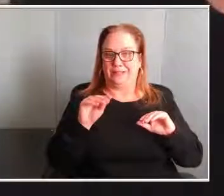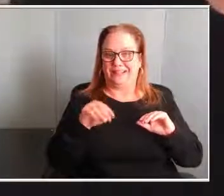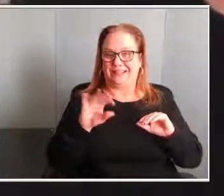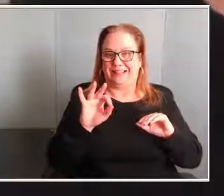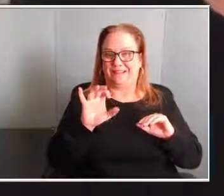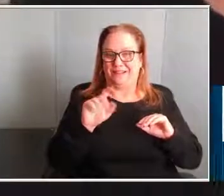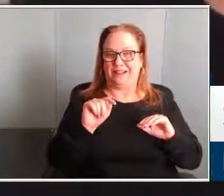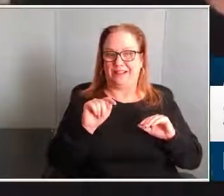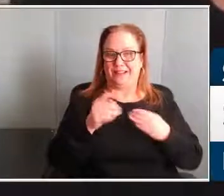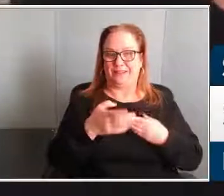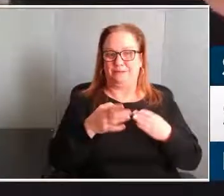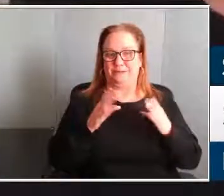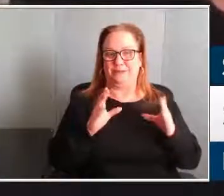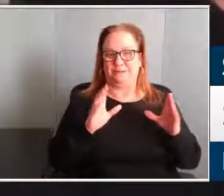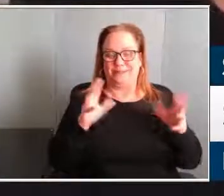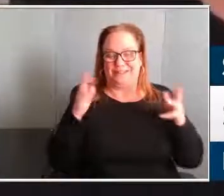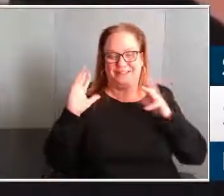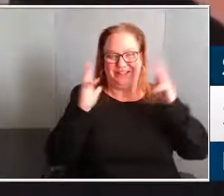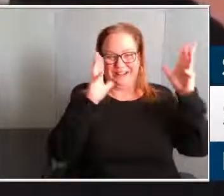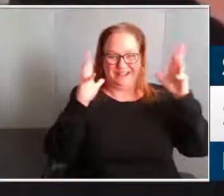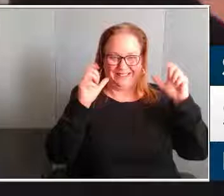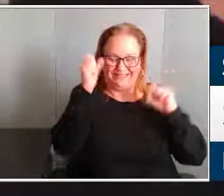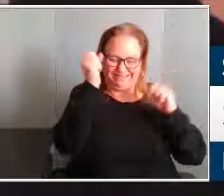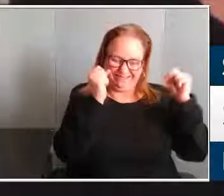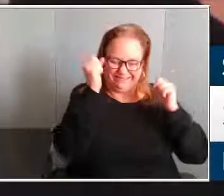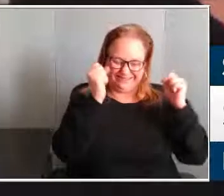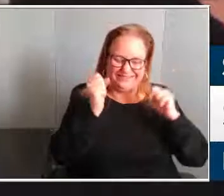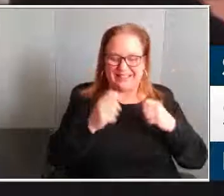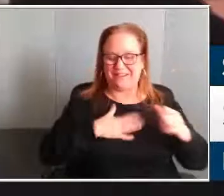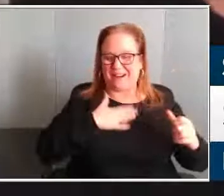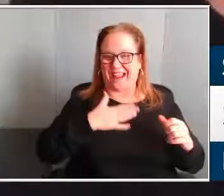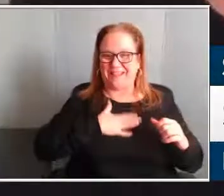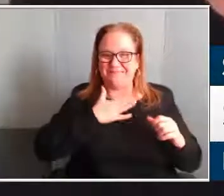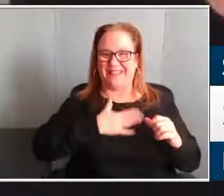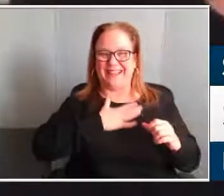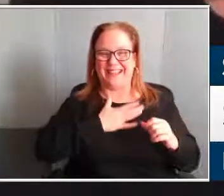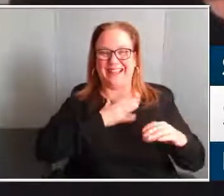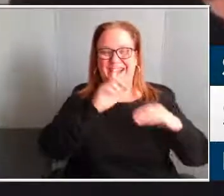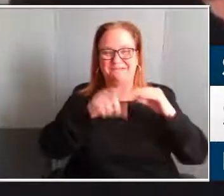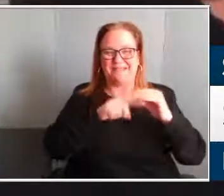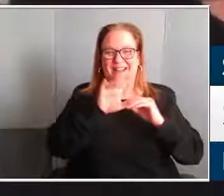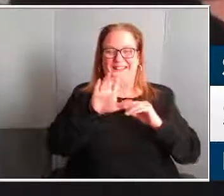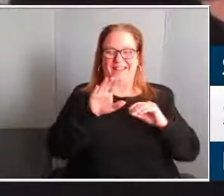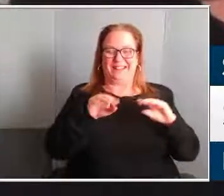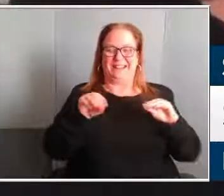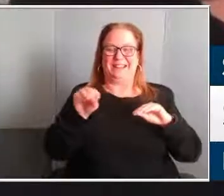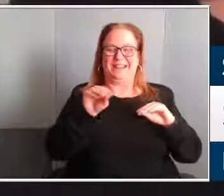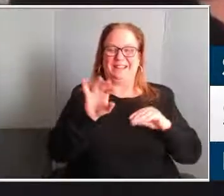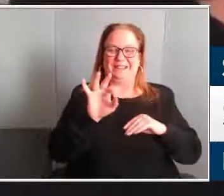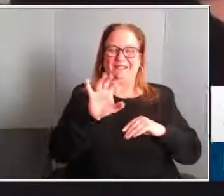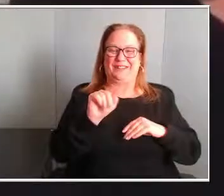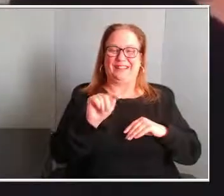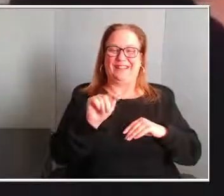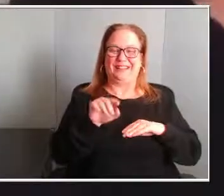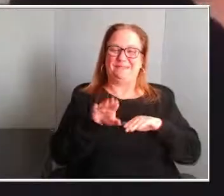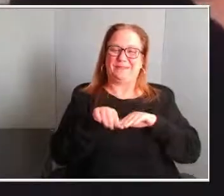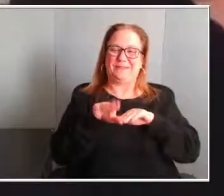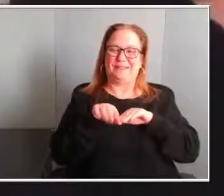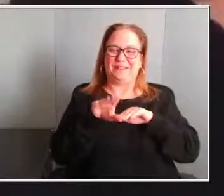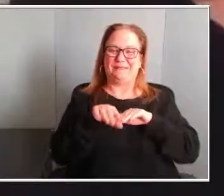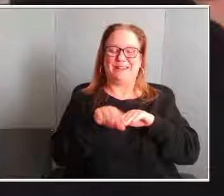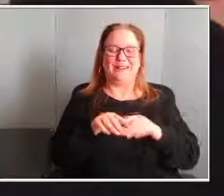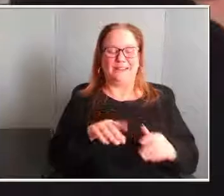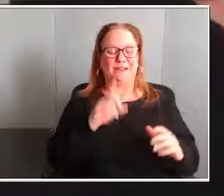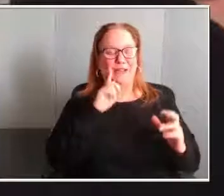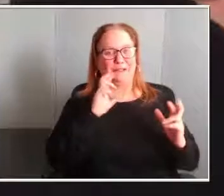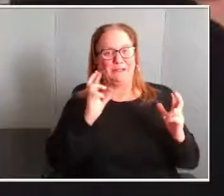the whole room just cheered, and they were all really happy about that. So it gave us a lot of hope for what was